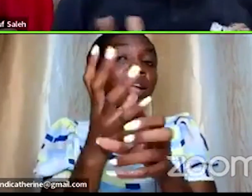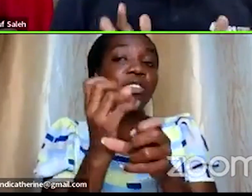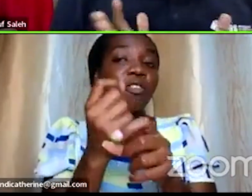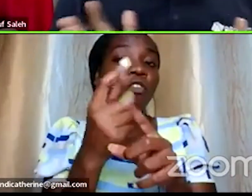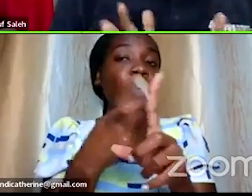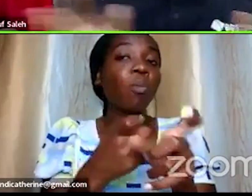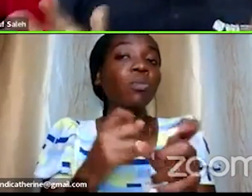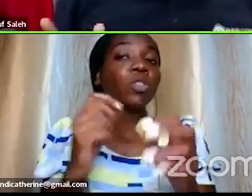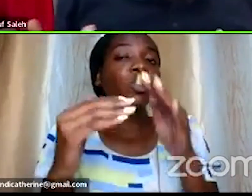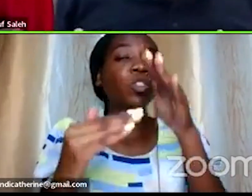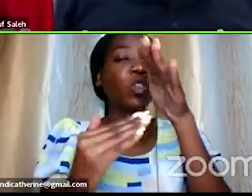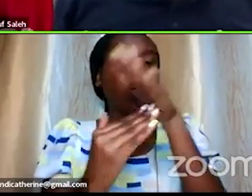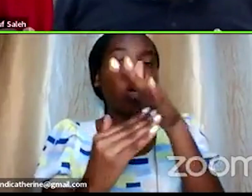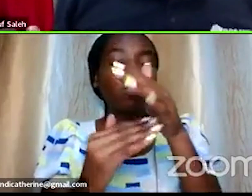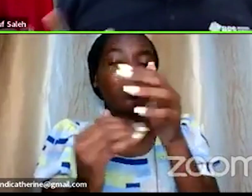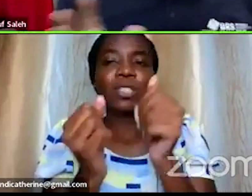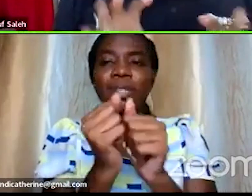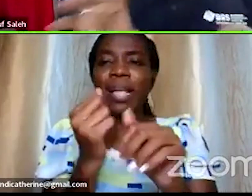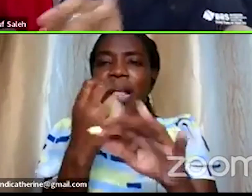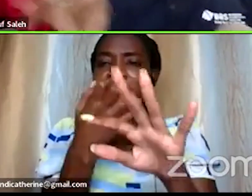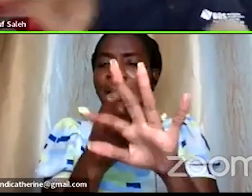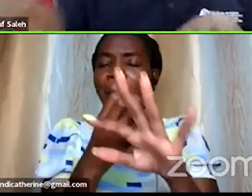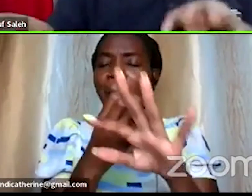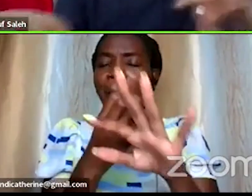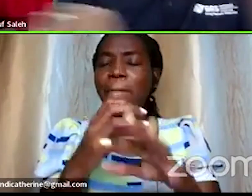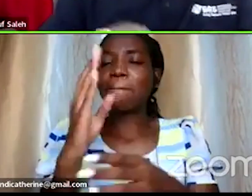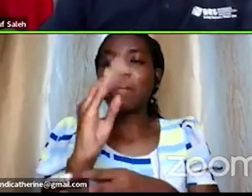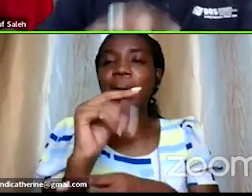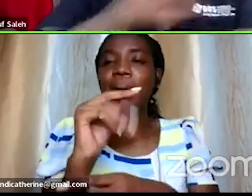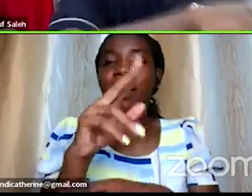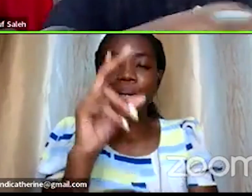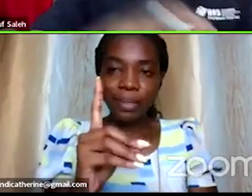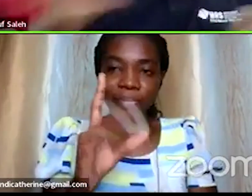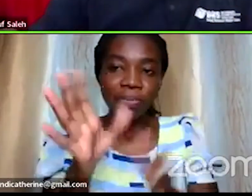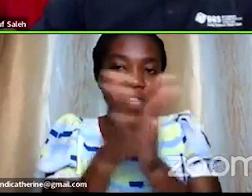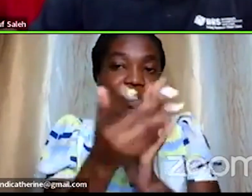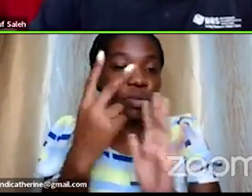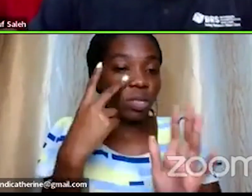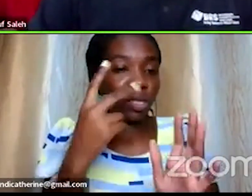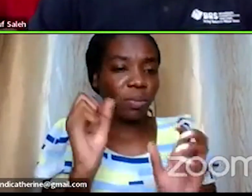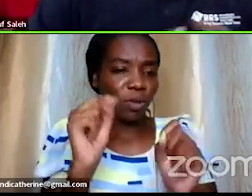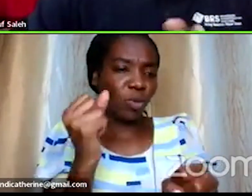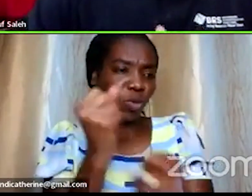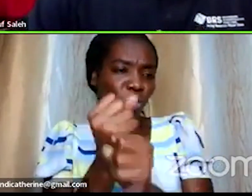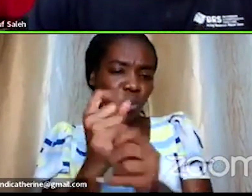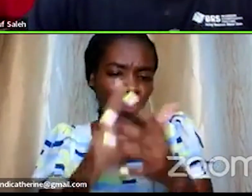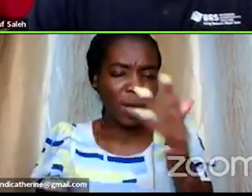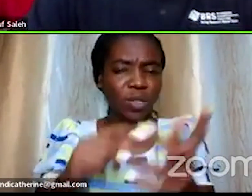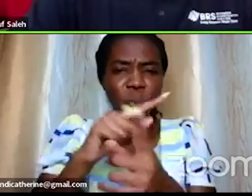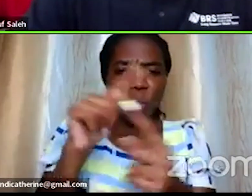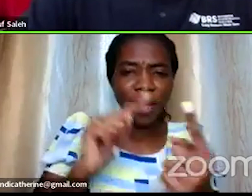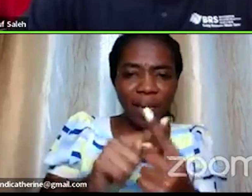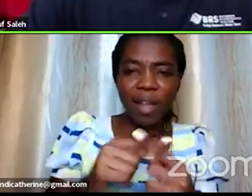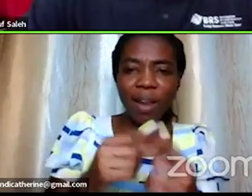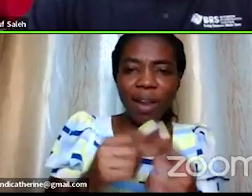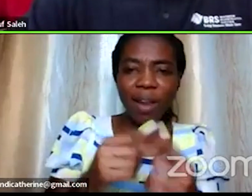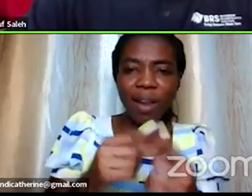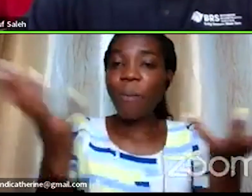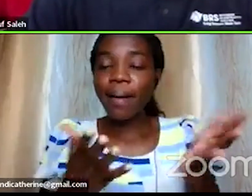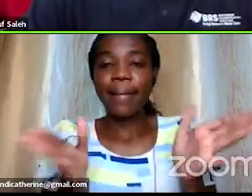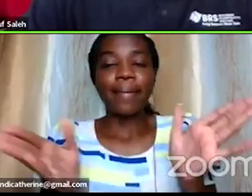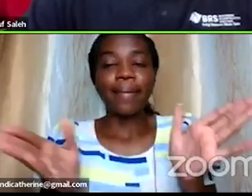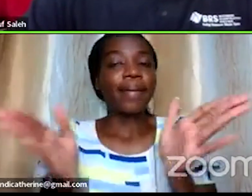the bird's eye view, so that you see who can do what and where and when. So for me, and those people who are